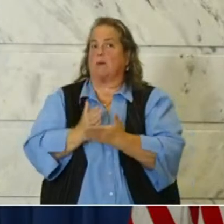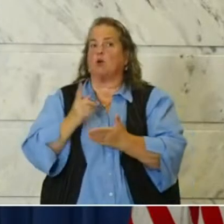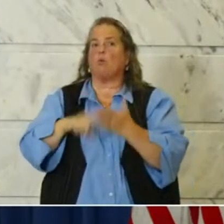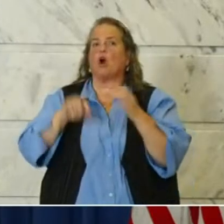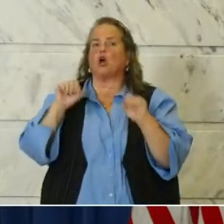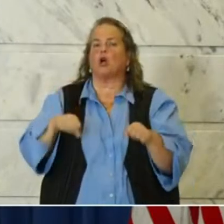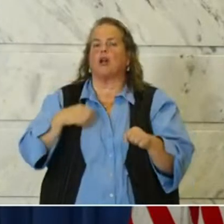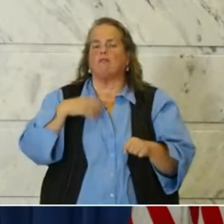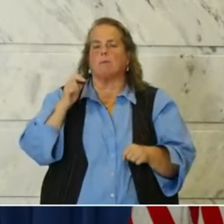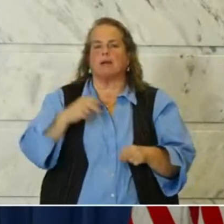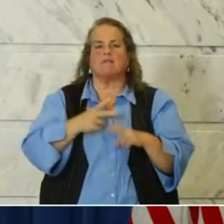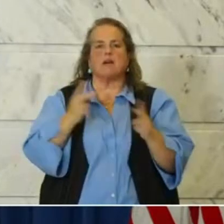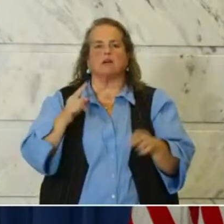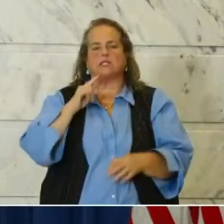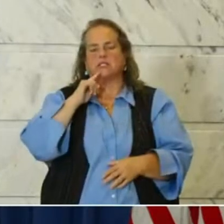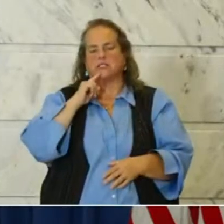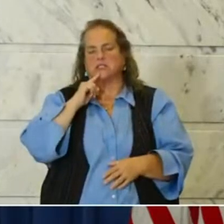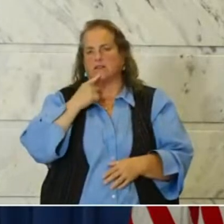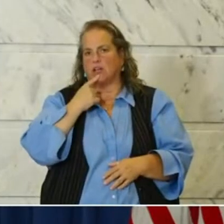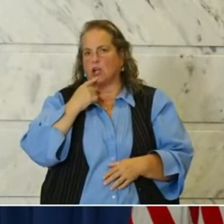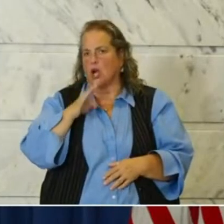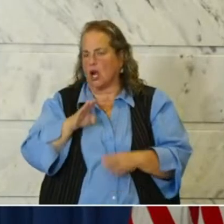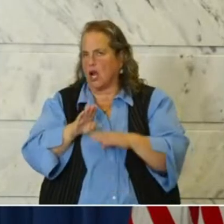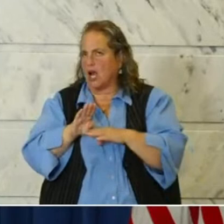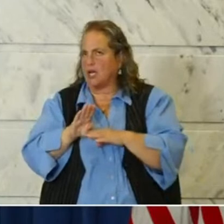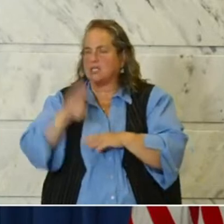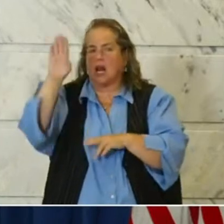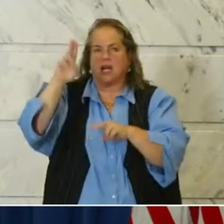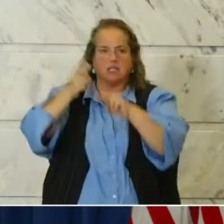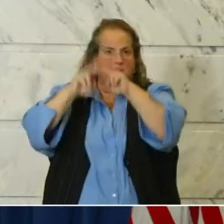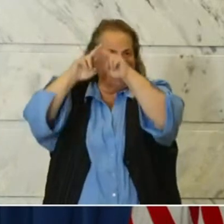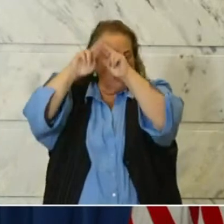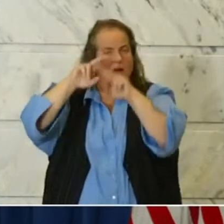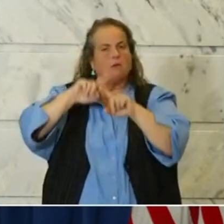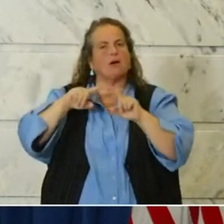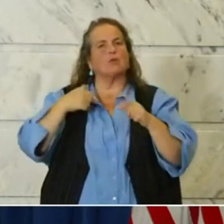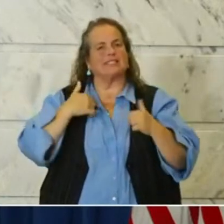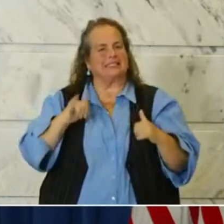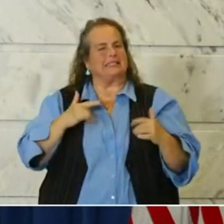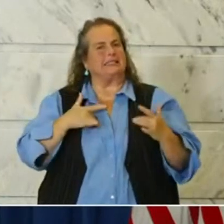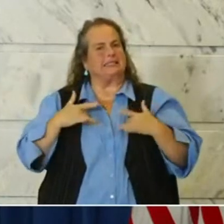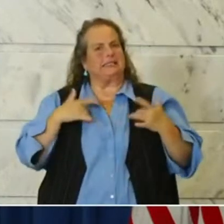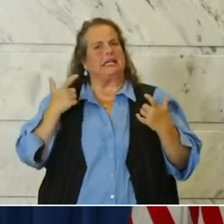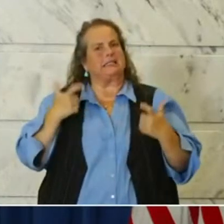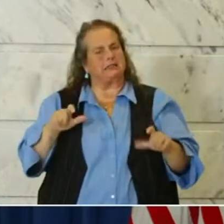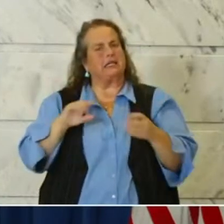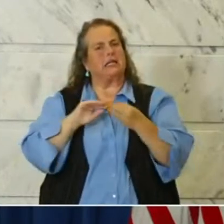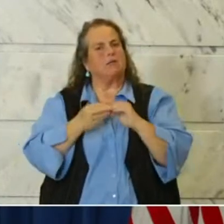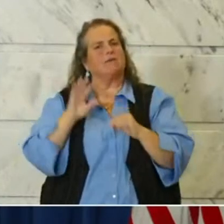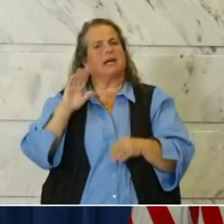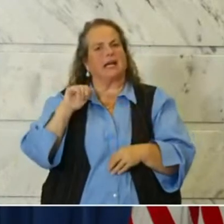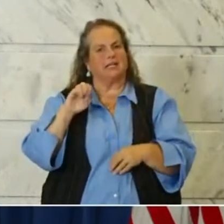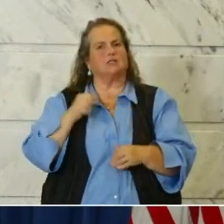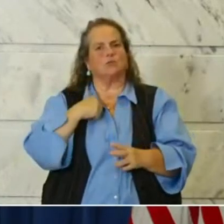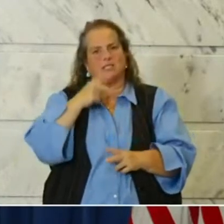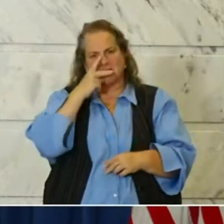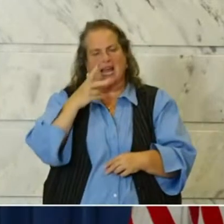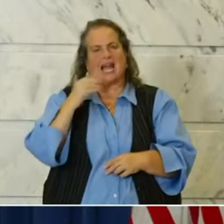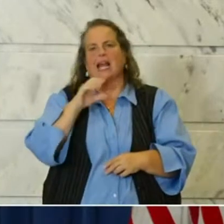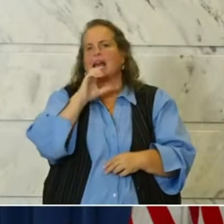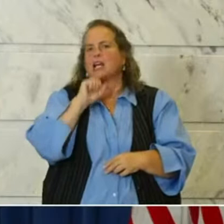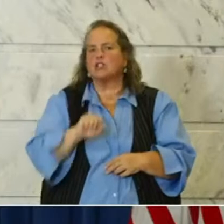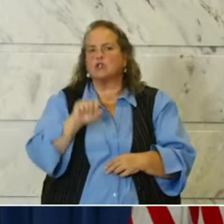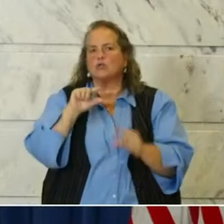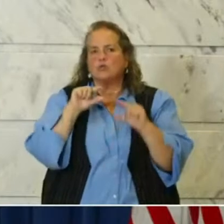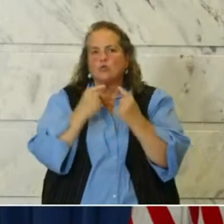severe escalation, it's still concerning with the number of cases that we see and the age group that they reflect,